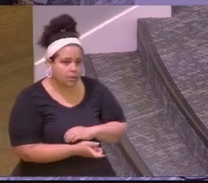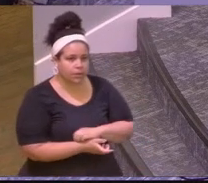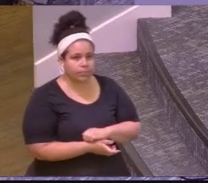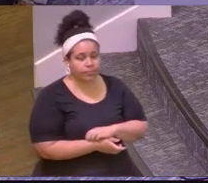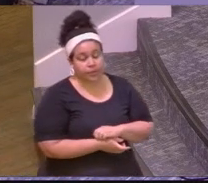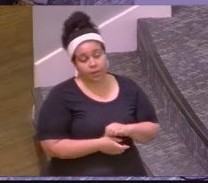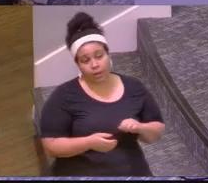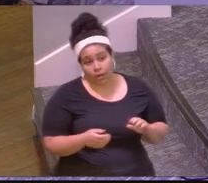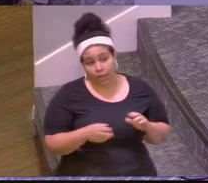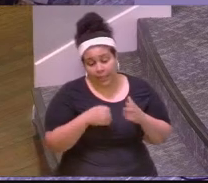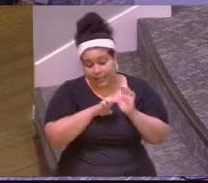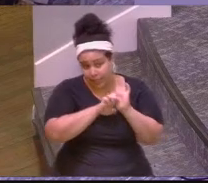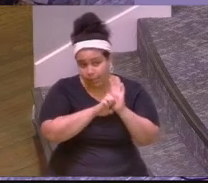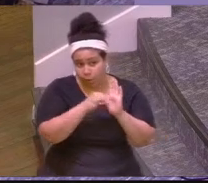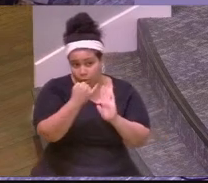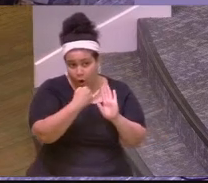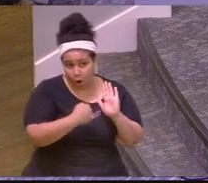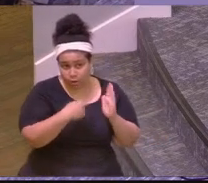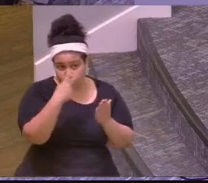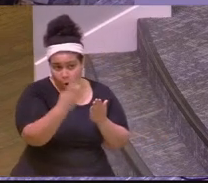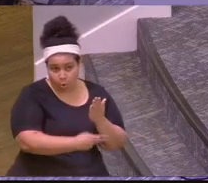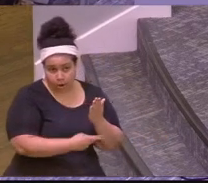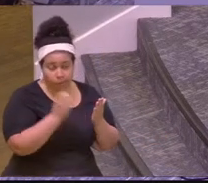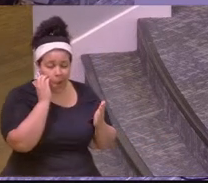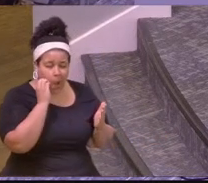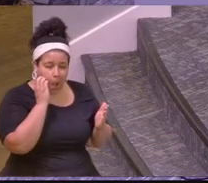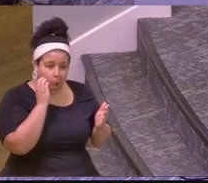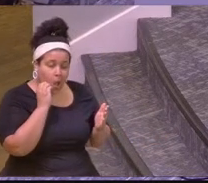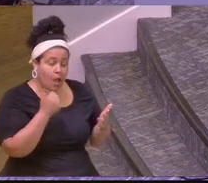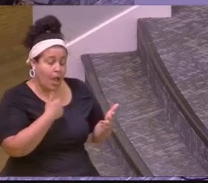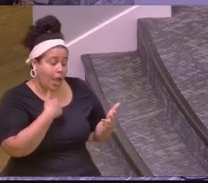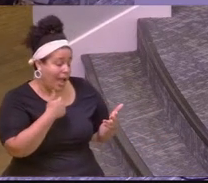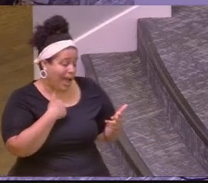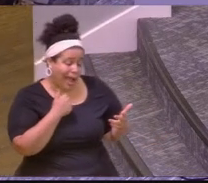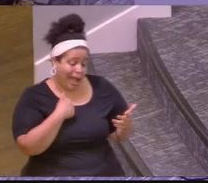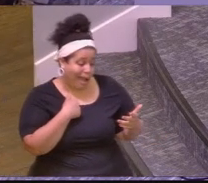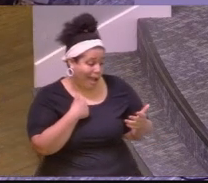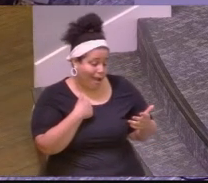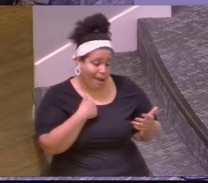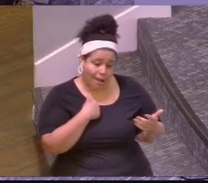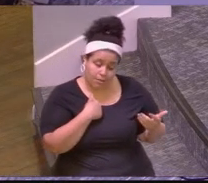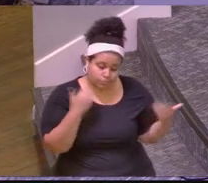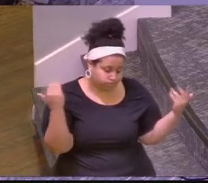arts programming, I think that's something again that I mean, I would look to